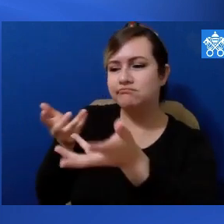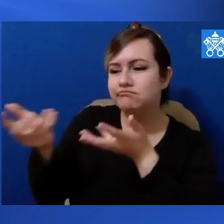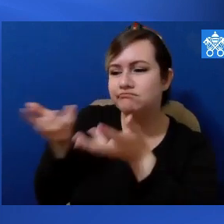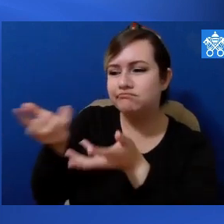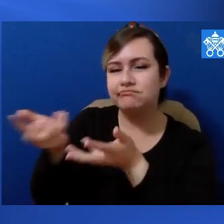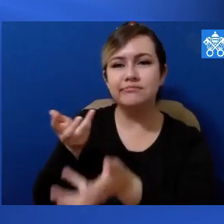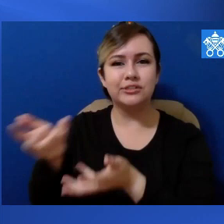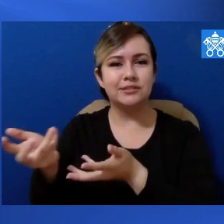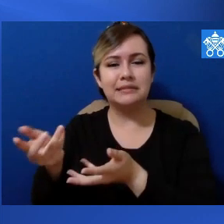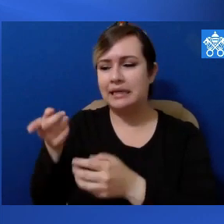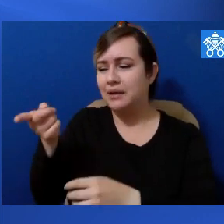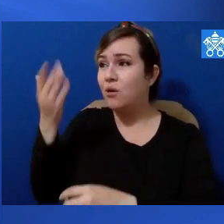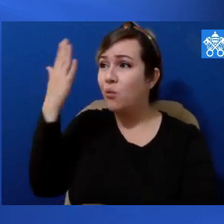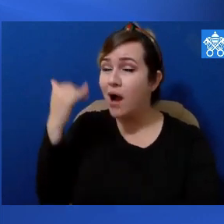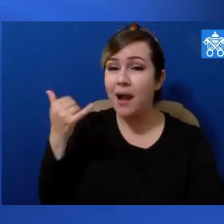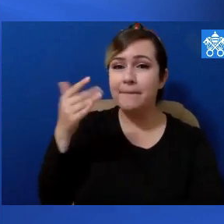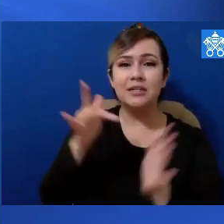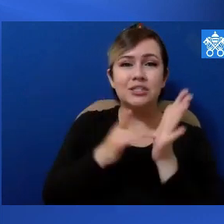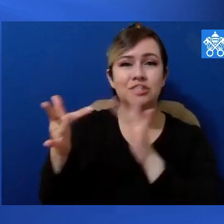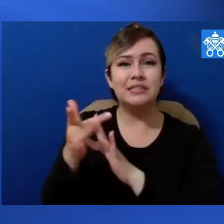the faithful friend who never fails,